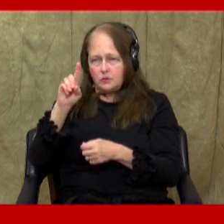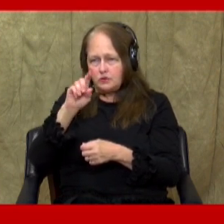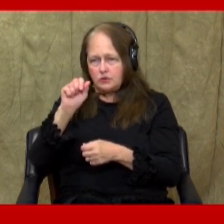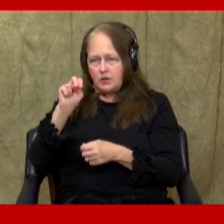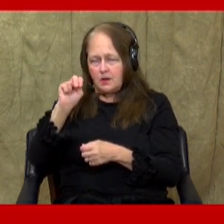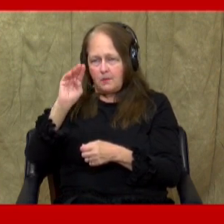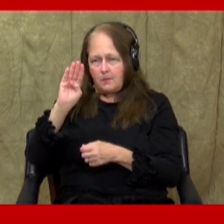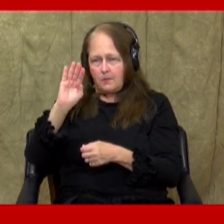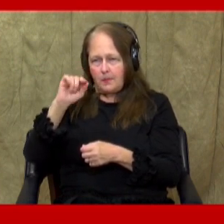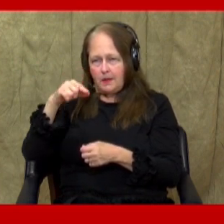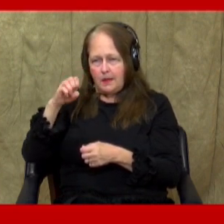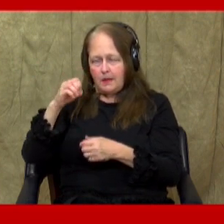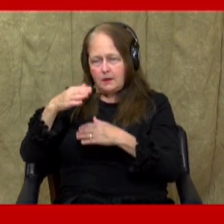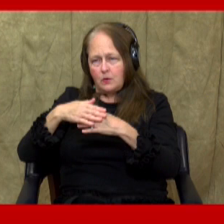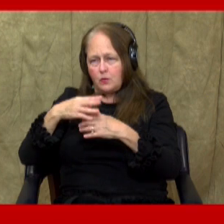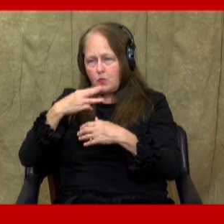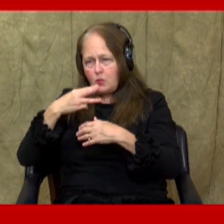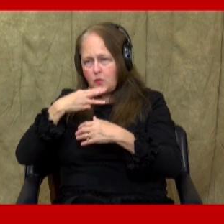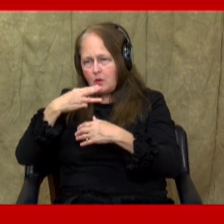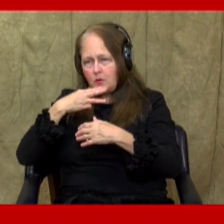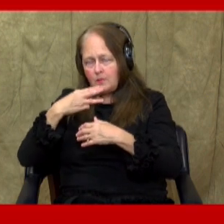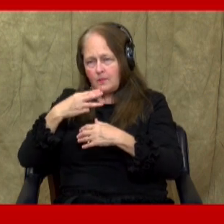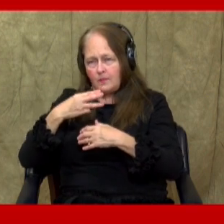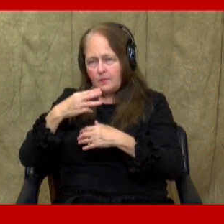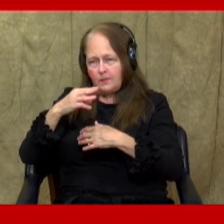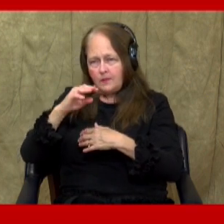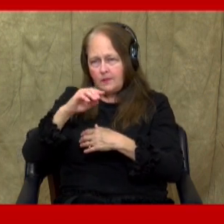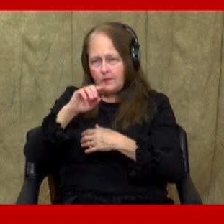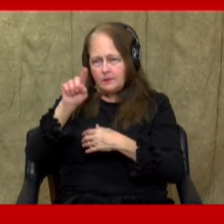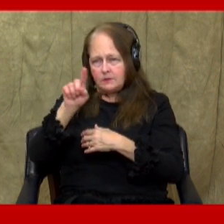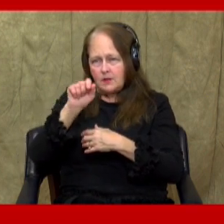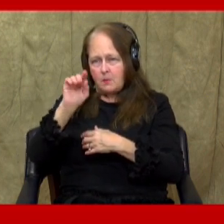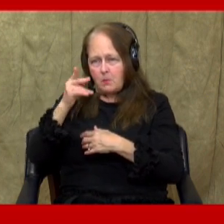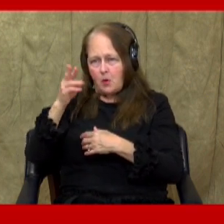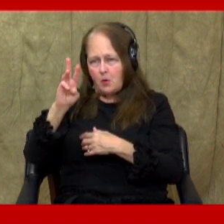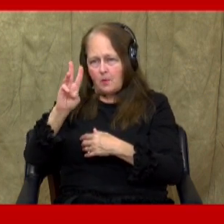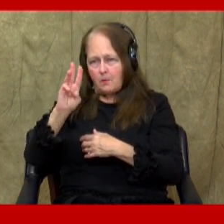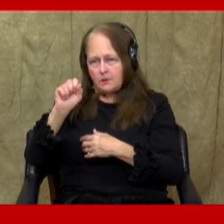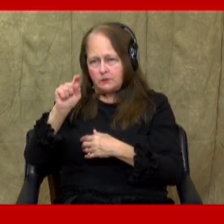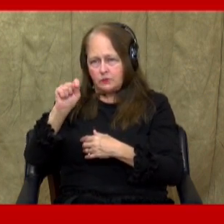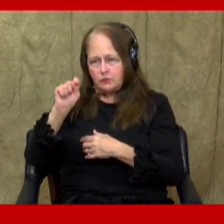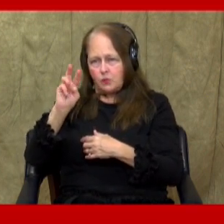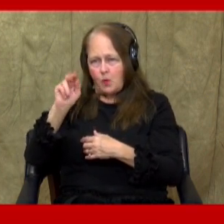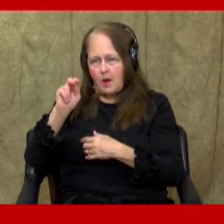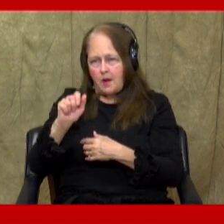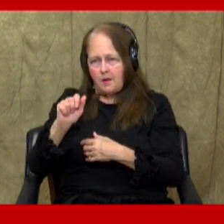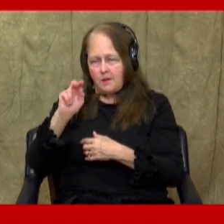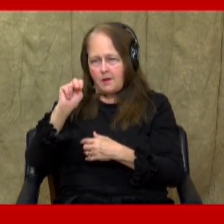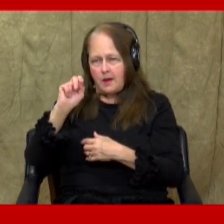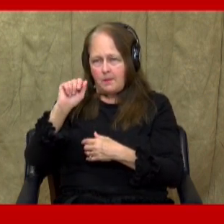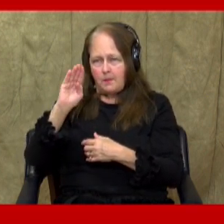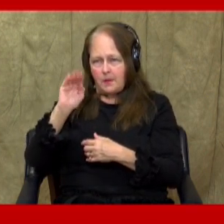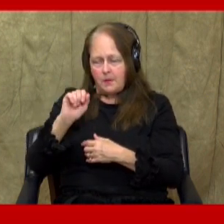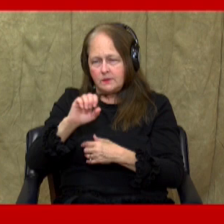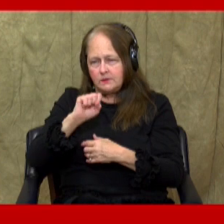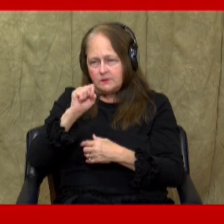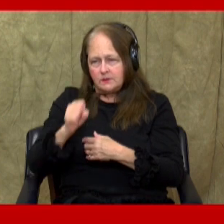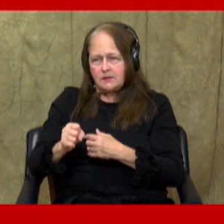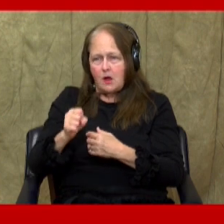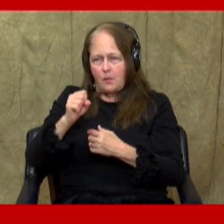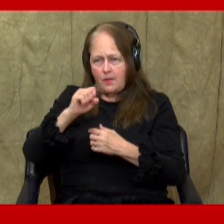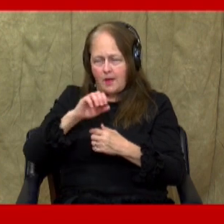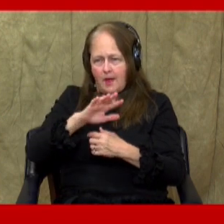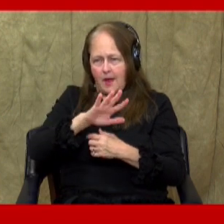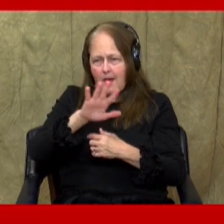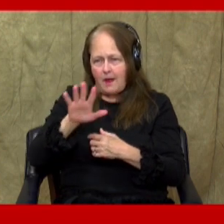Mozambique on the coast, Zimbabwe, Botswana, Namibia, and then finally South